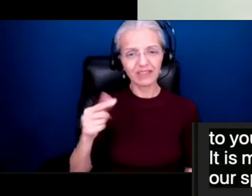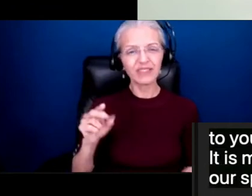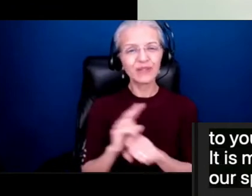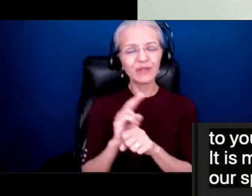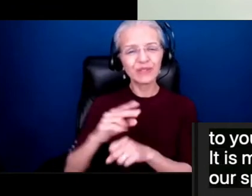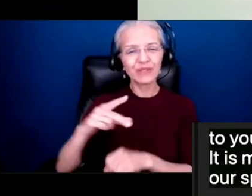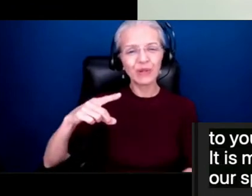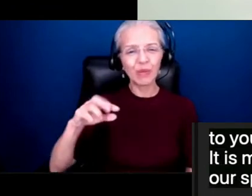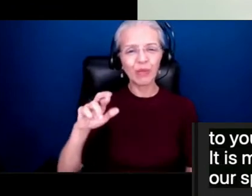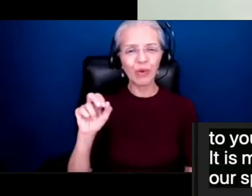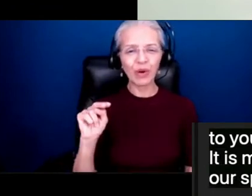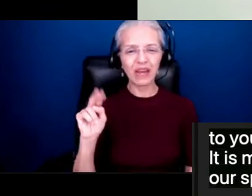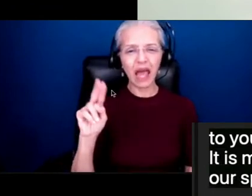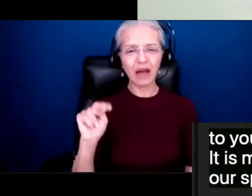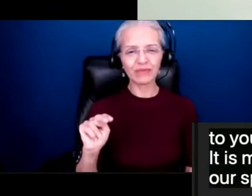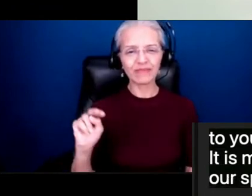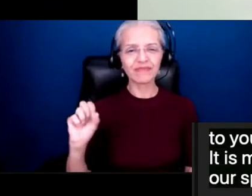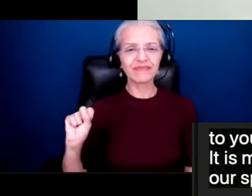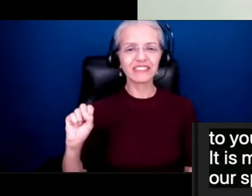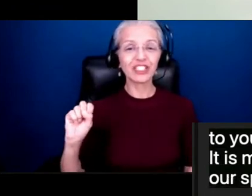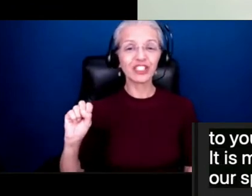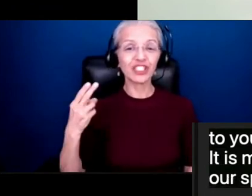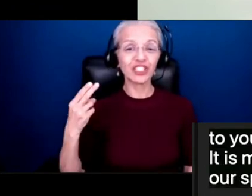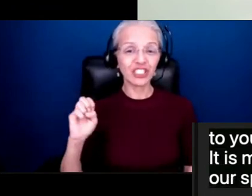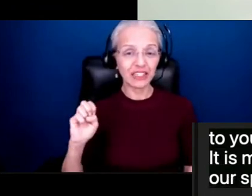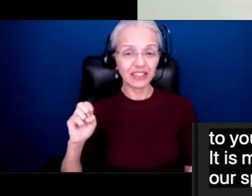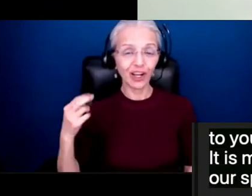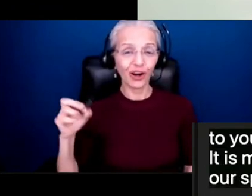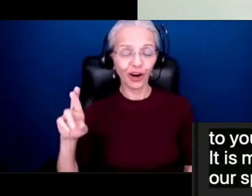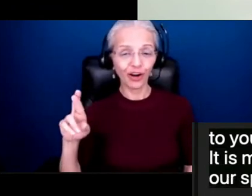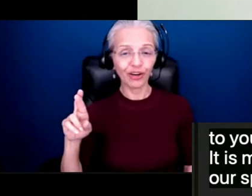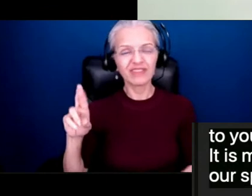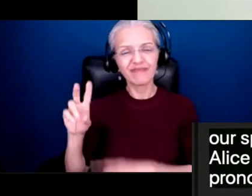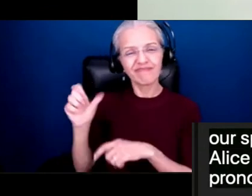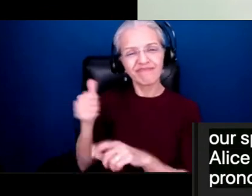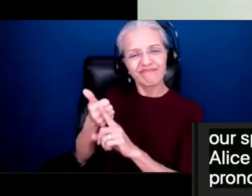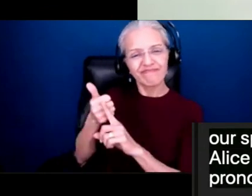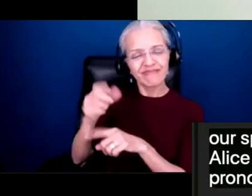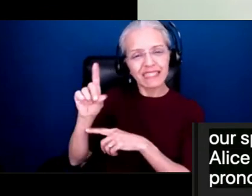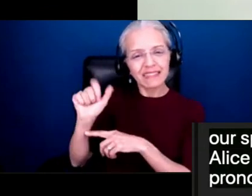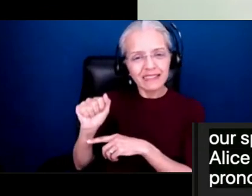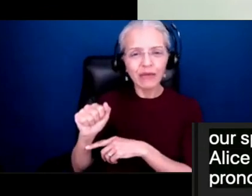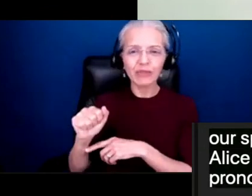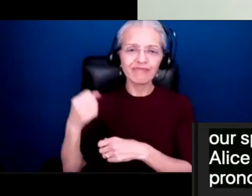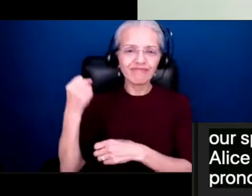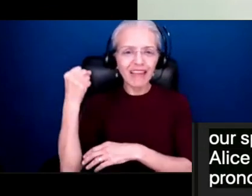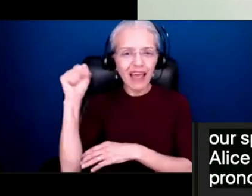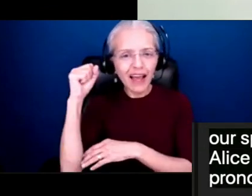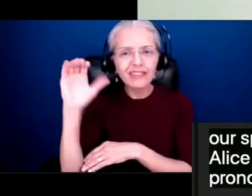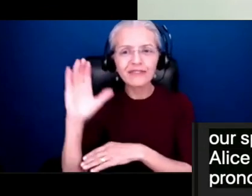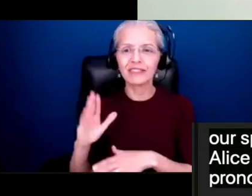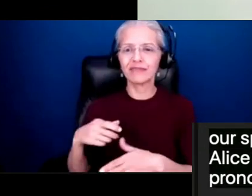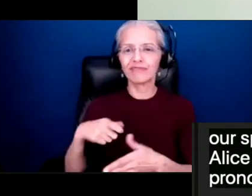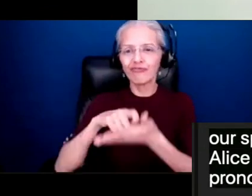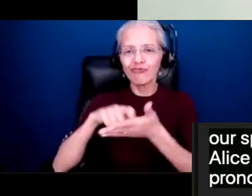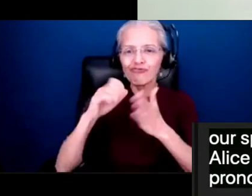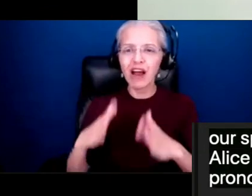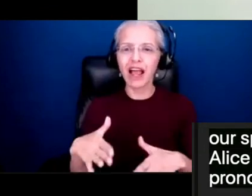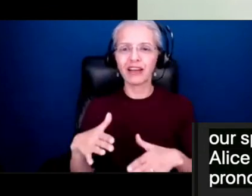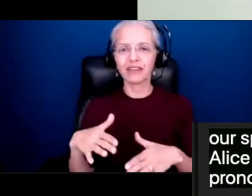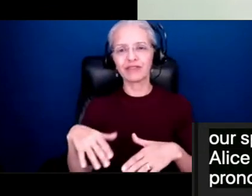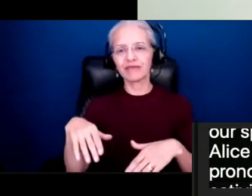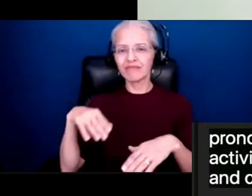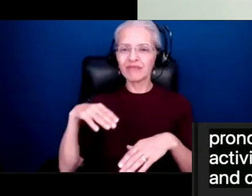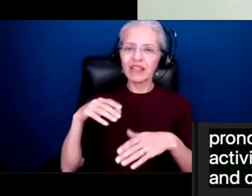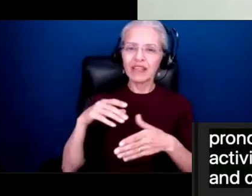pronouns, is a disabled activist, writer, media maker, and consultant. She is the founder and director of